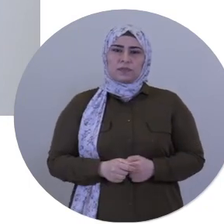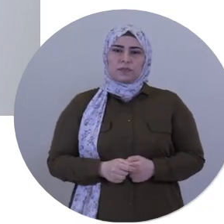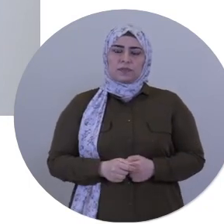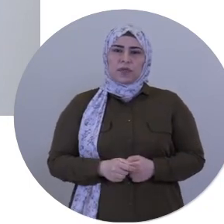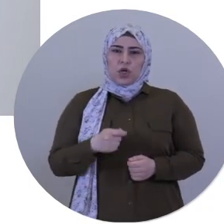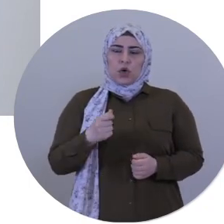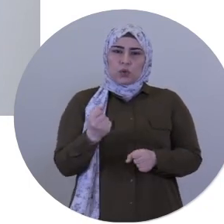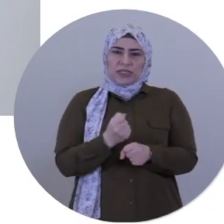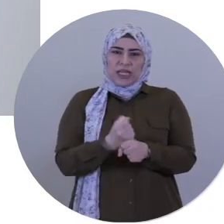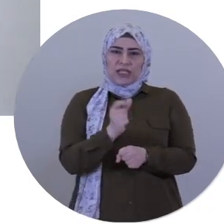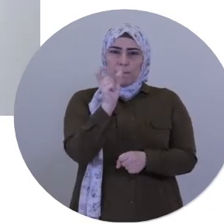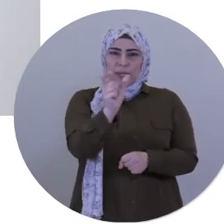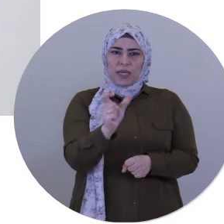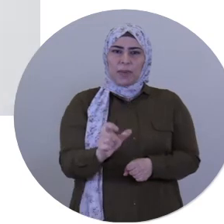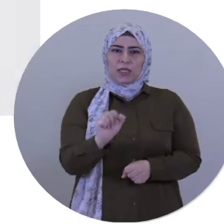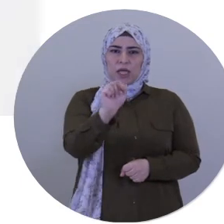own words.